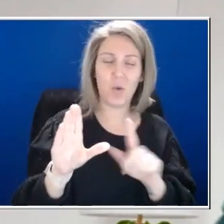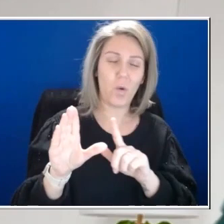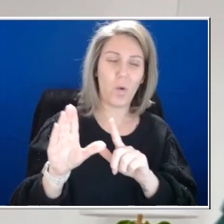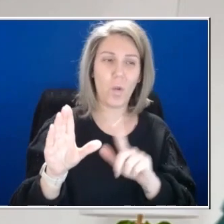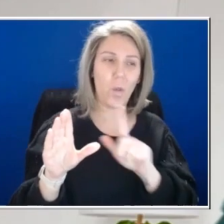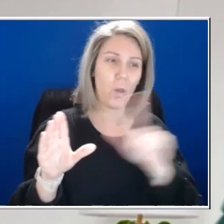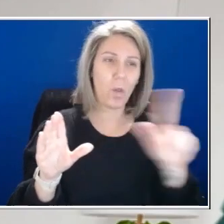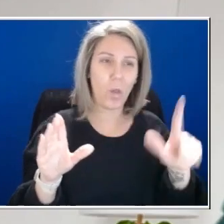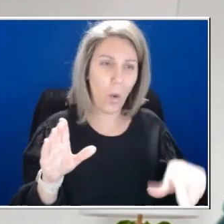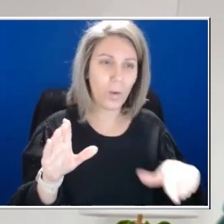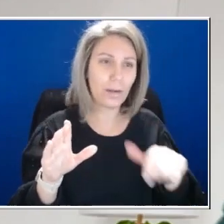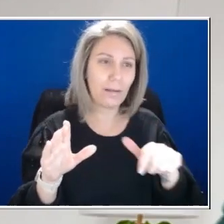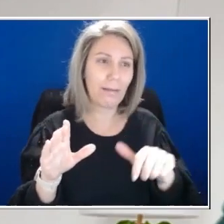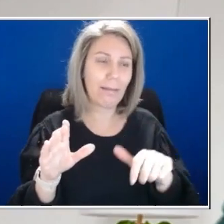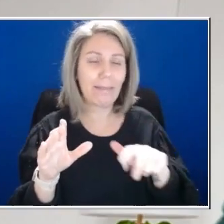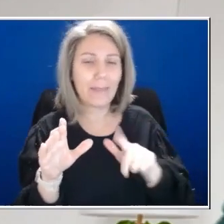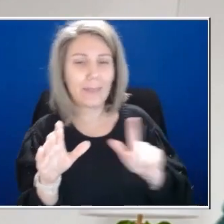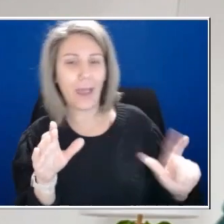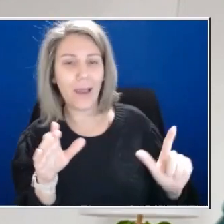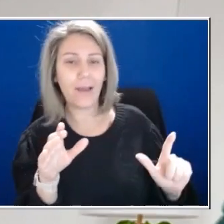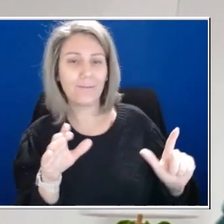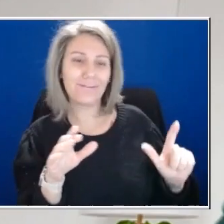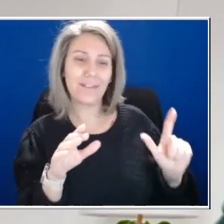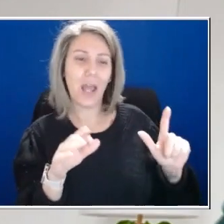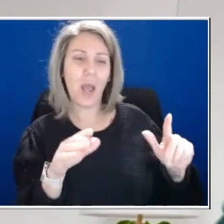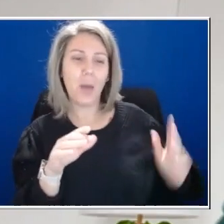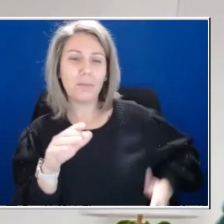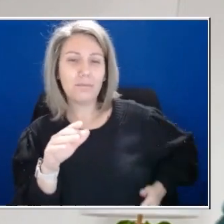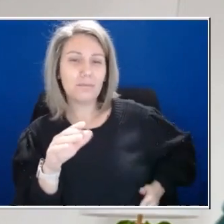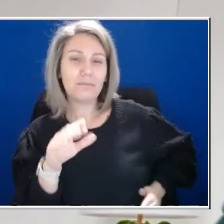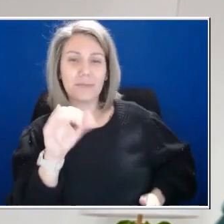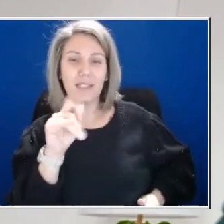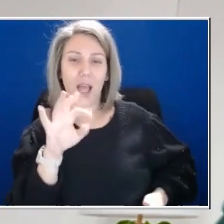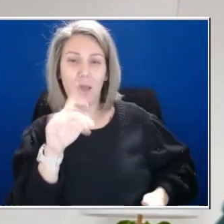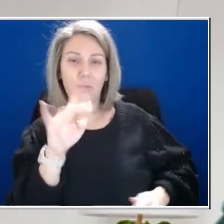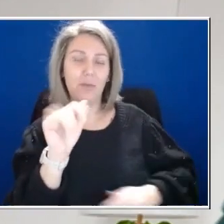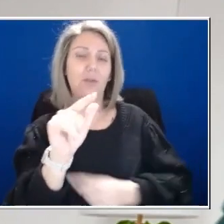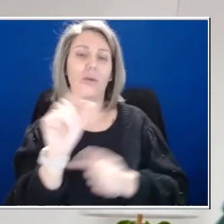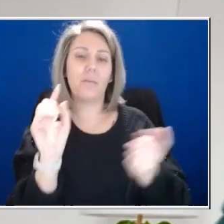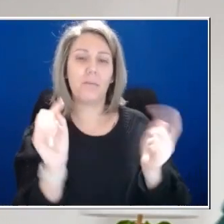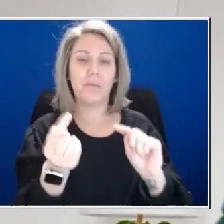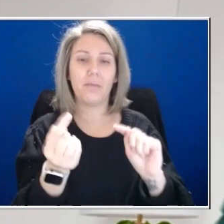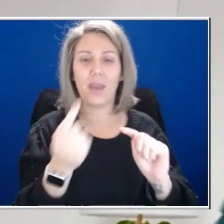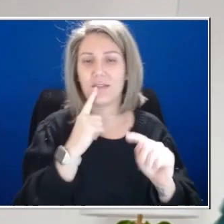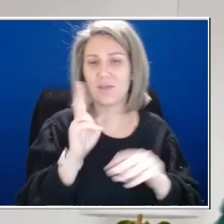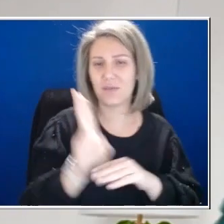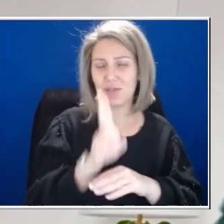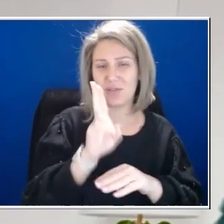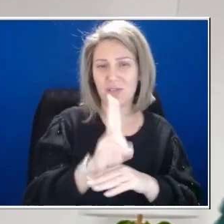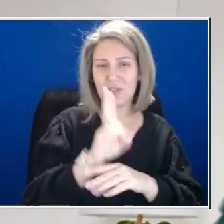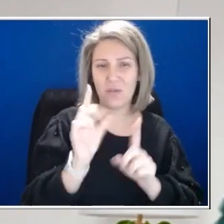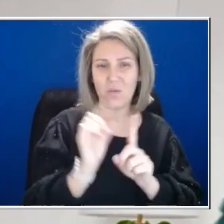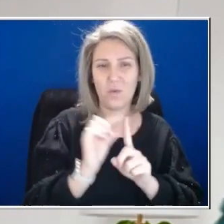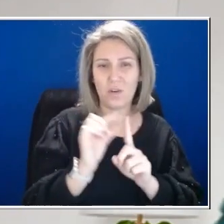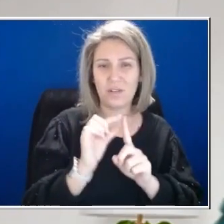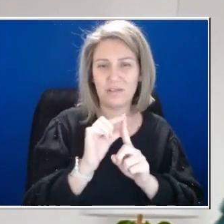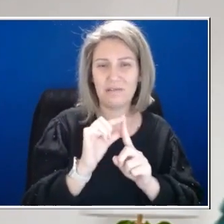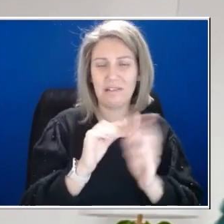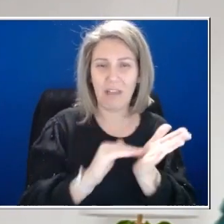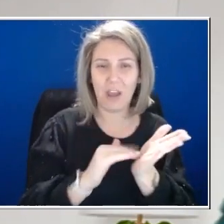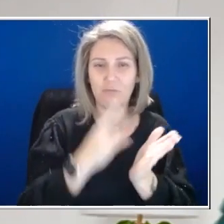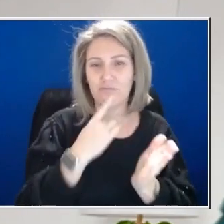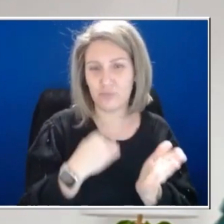quadrant abdominal pain. And so I started kind of using the words that the doctors were telling me